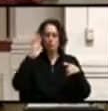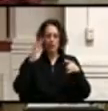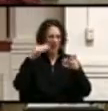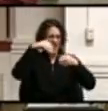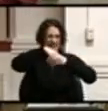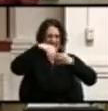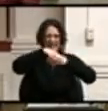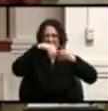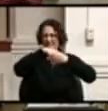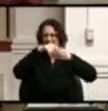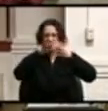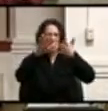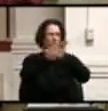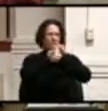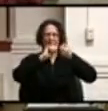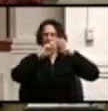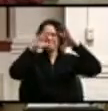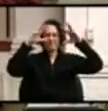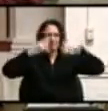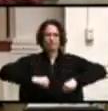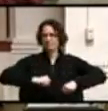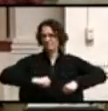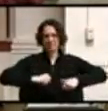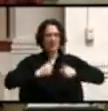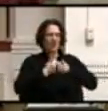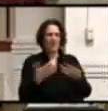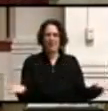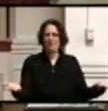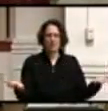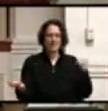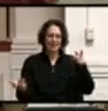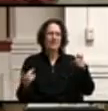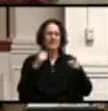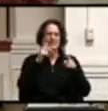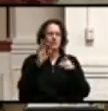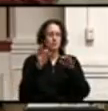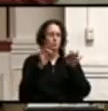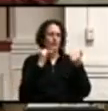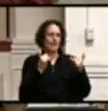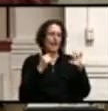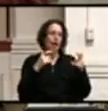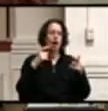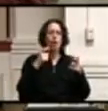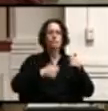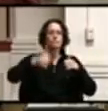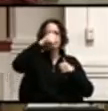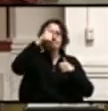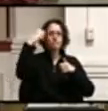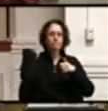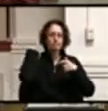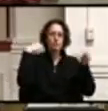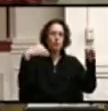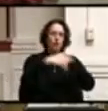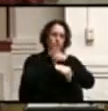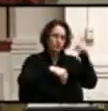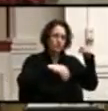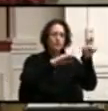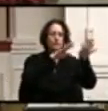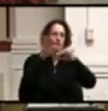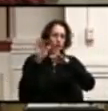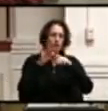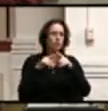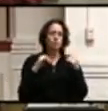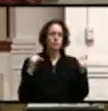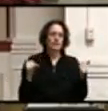the main meeting space is, and the chief's office and training room is here in the existing building. Now what we have is, as you come